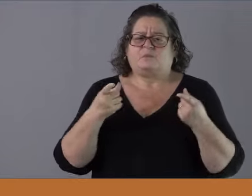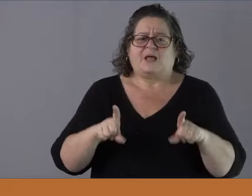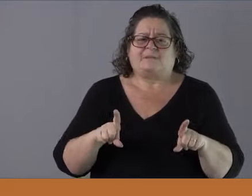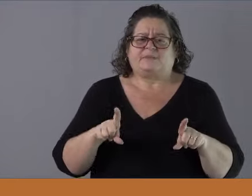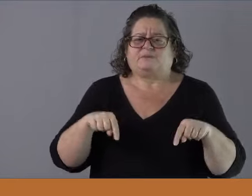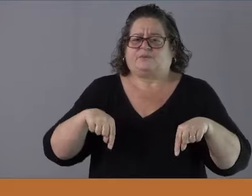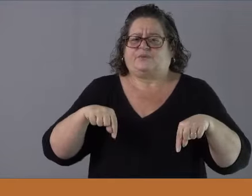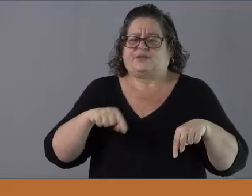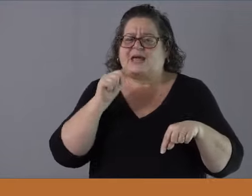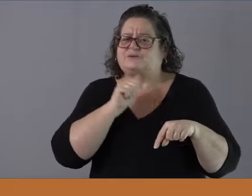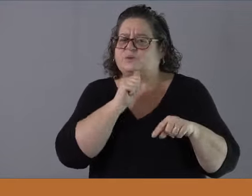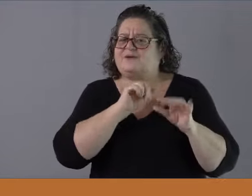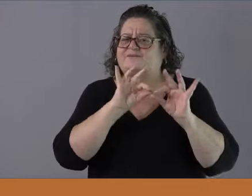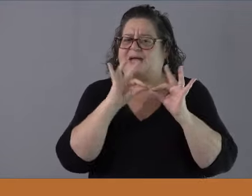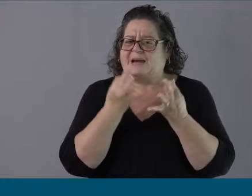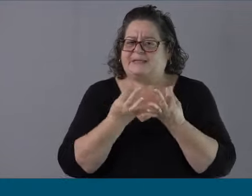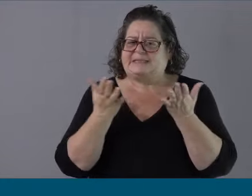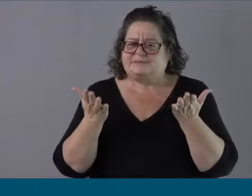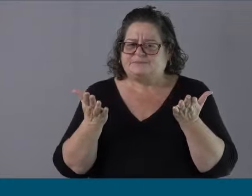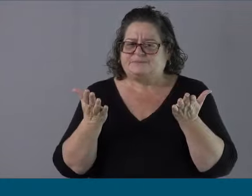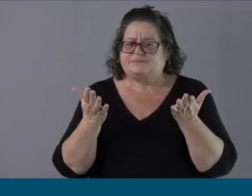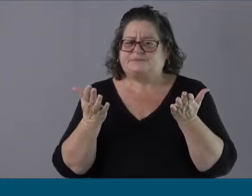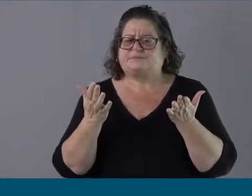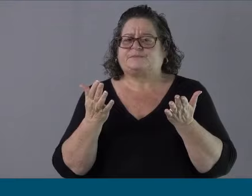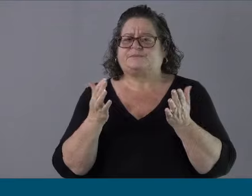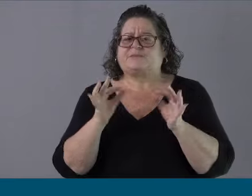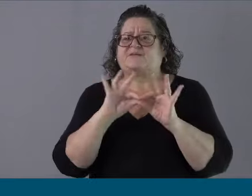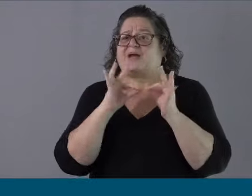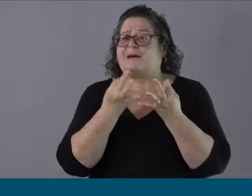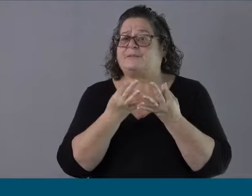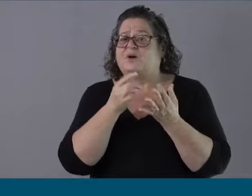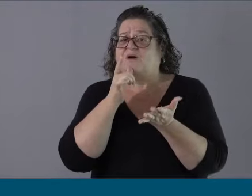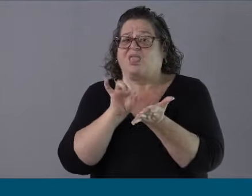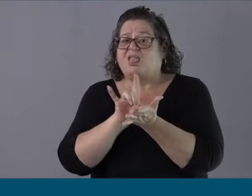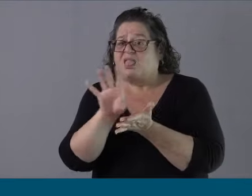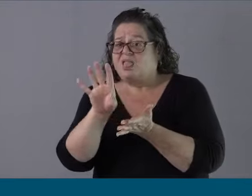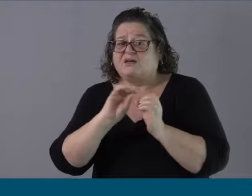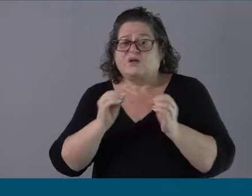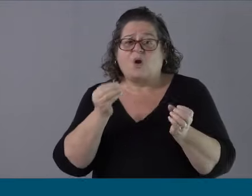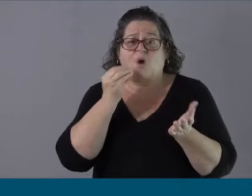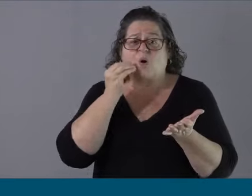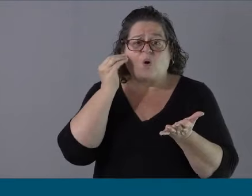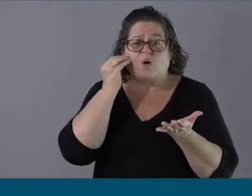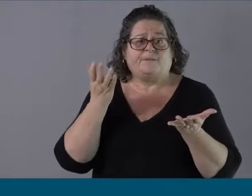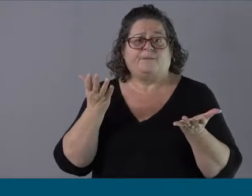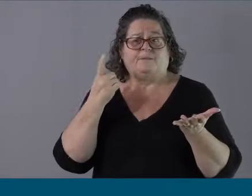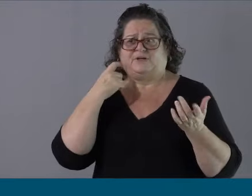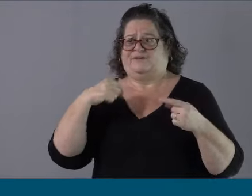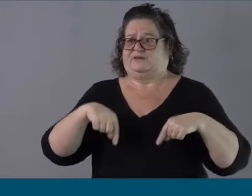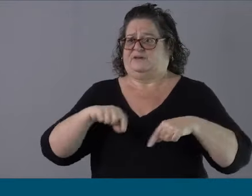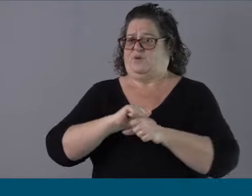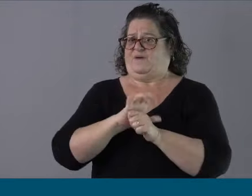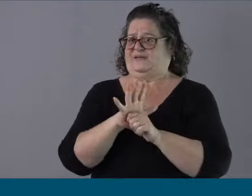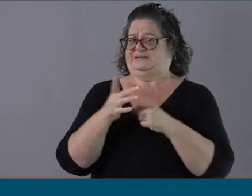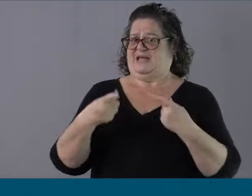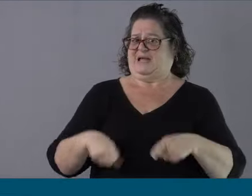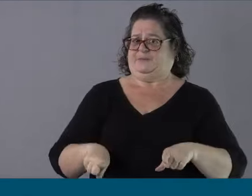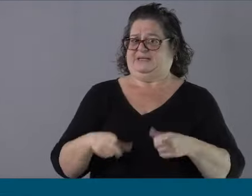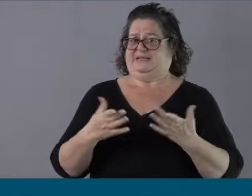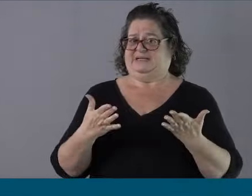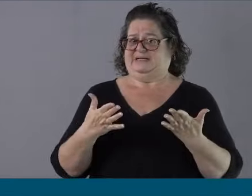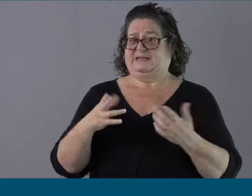especially families that have been displaced through this. Let's start with pandemic unemployment assistance and